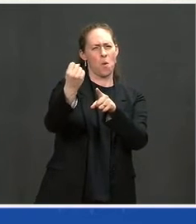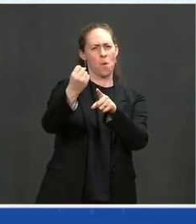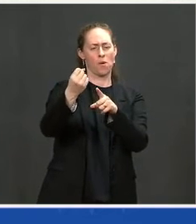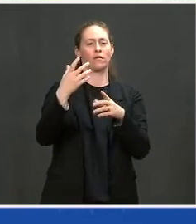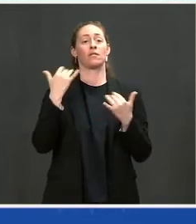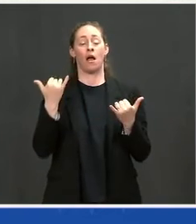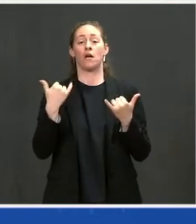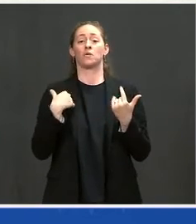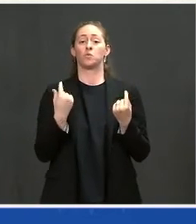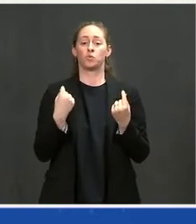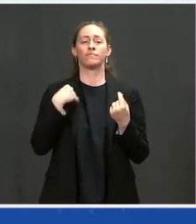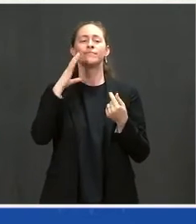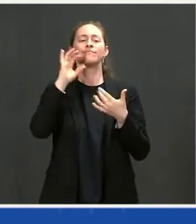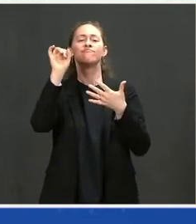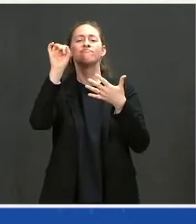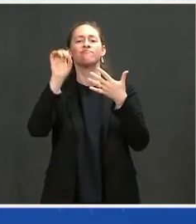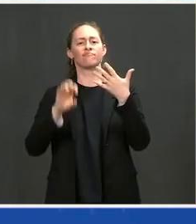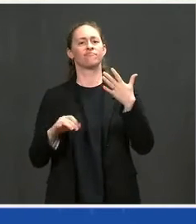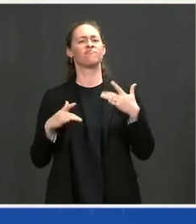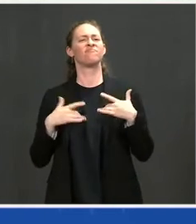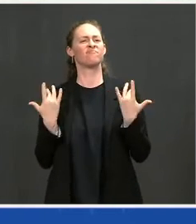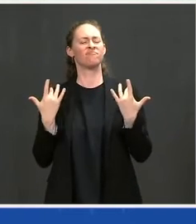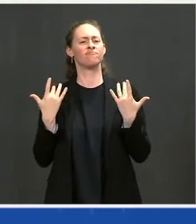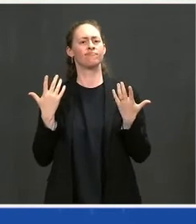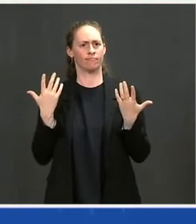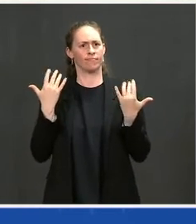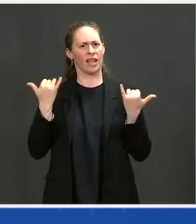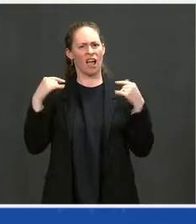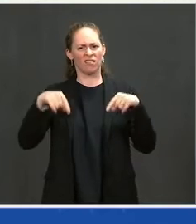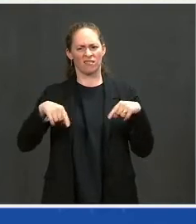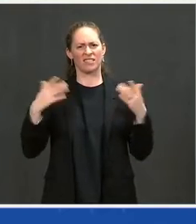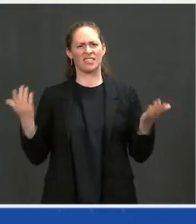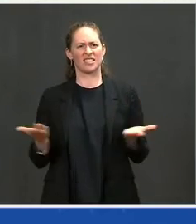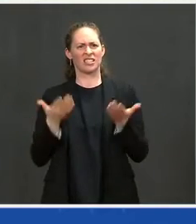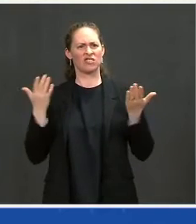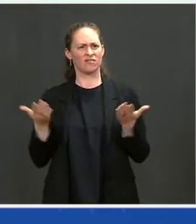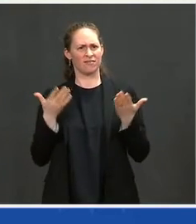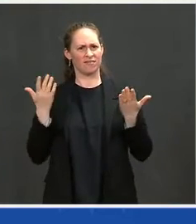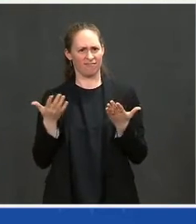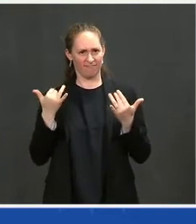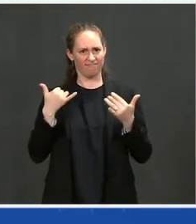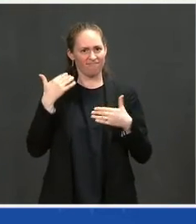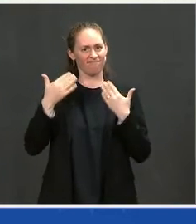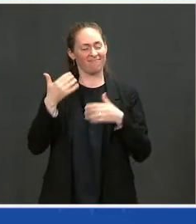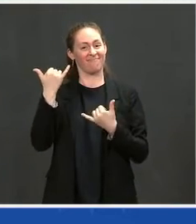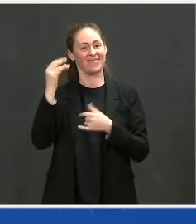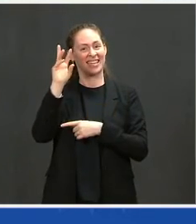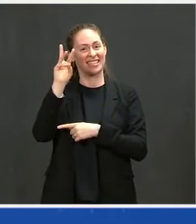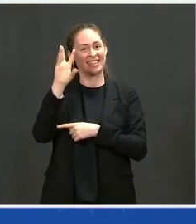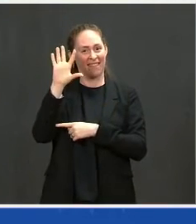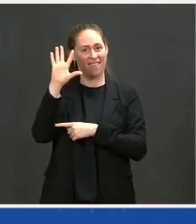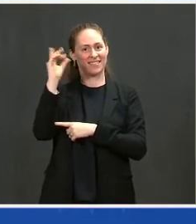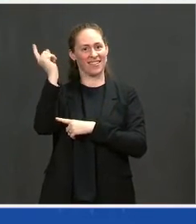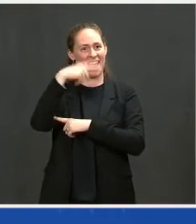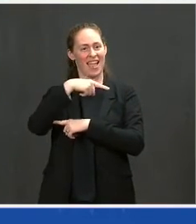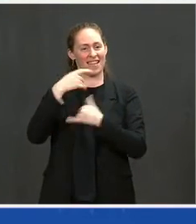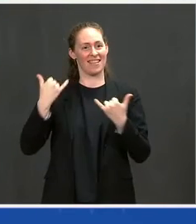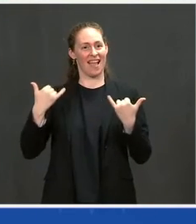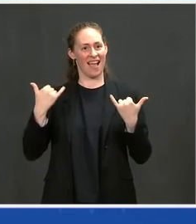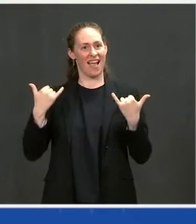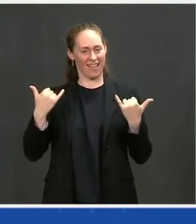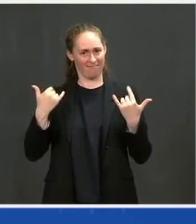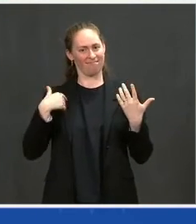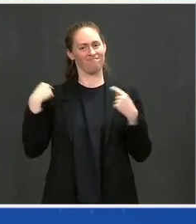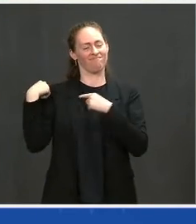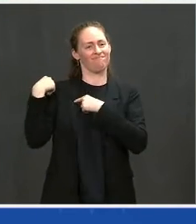on where we stand 65 days into office here, on vaccinations and a few other